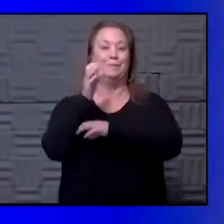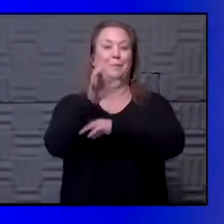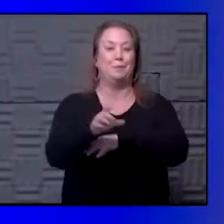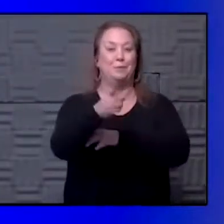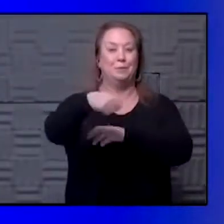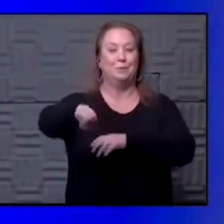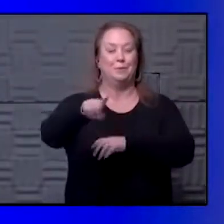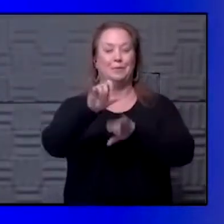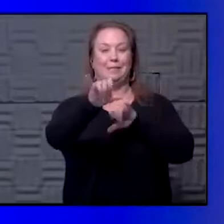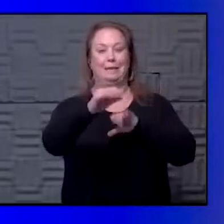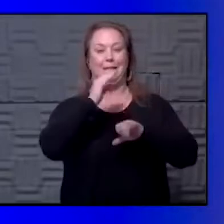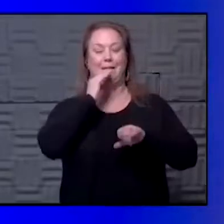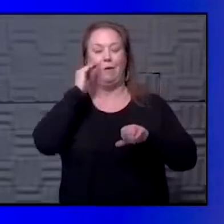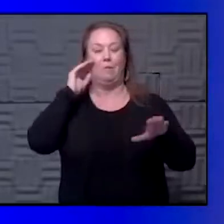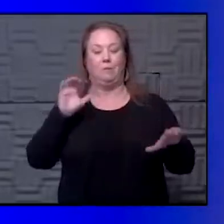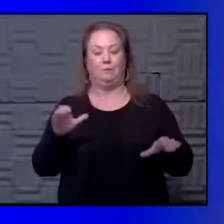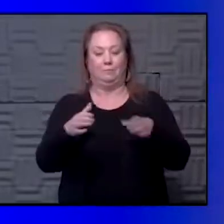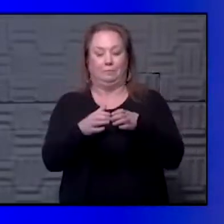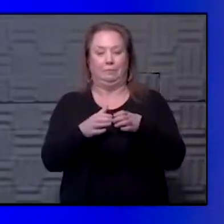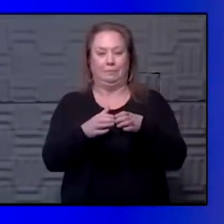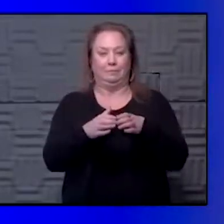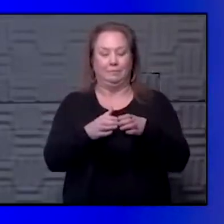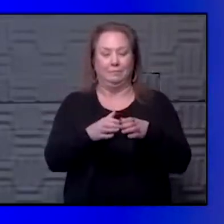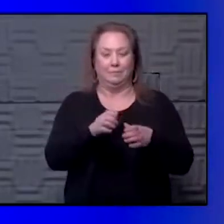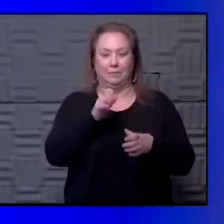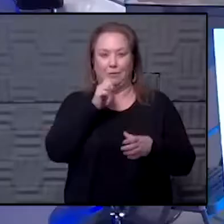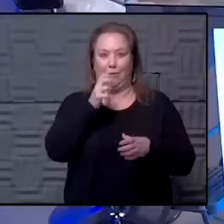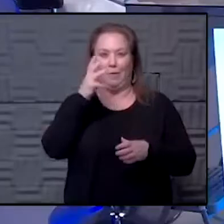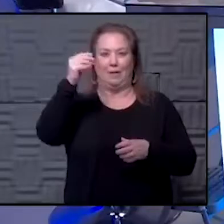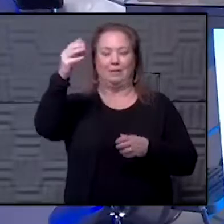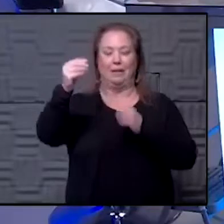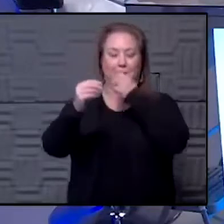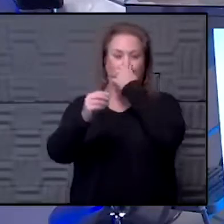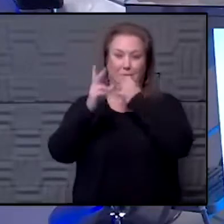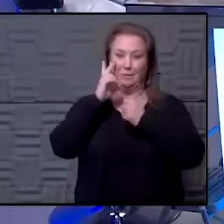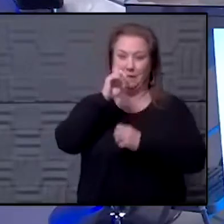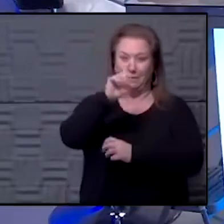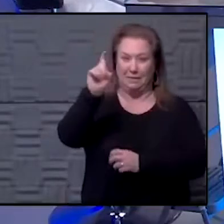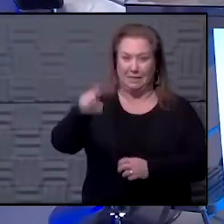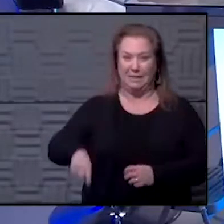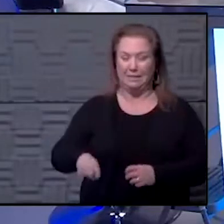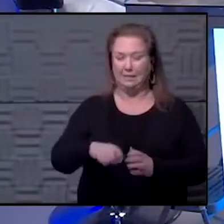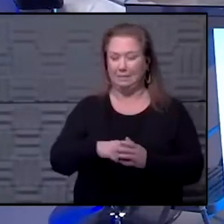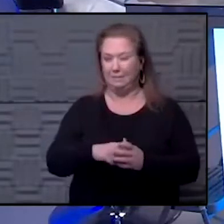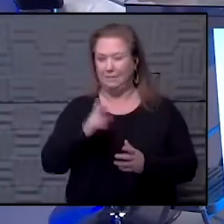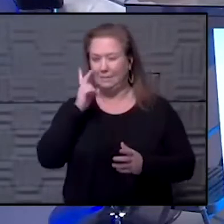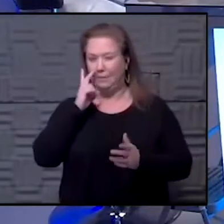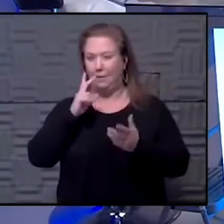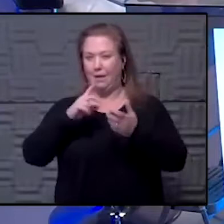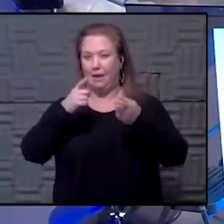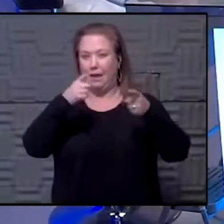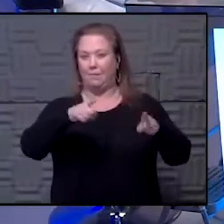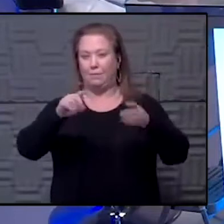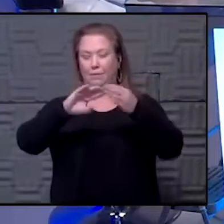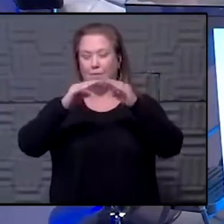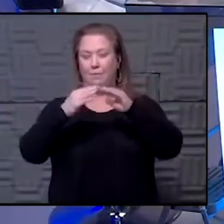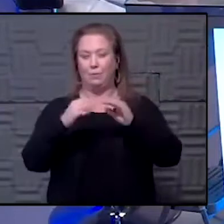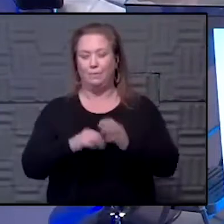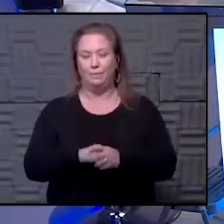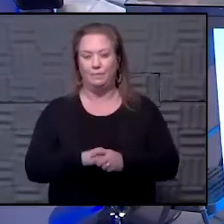own bubbles and stay in their own houses, keeping warm. Yeah, we'll see what happens out of Texas as a result of all this. Yeah. Other